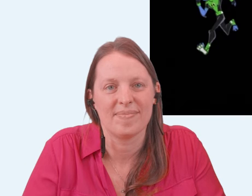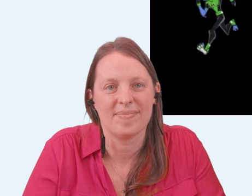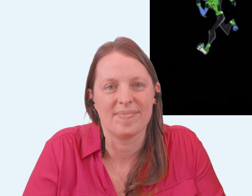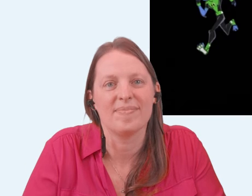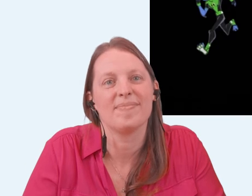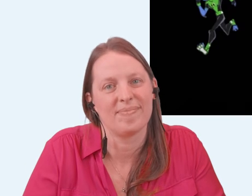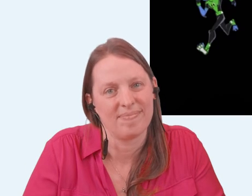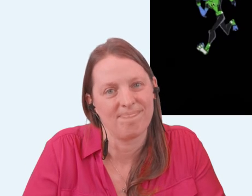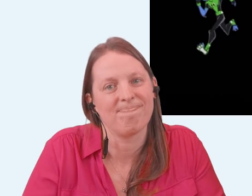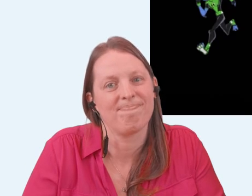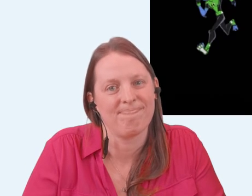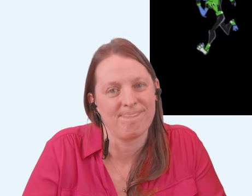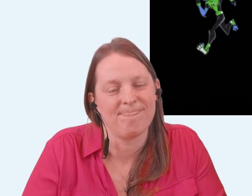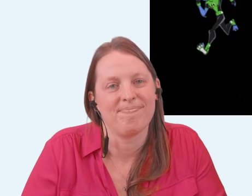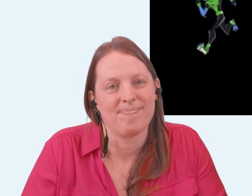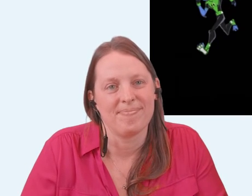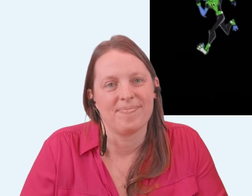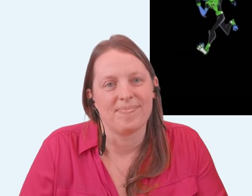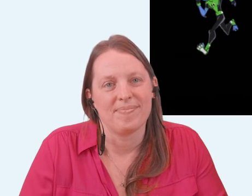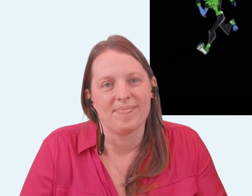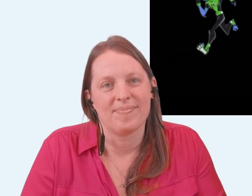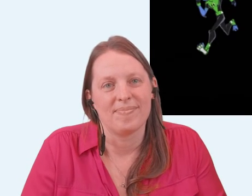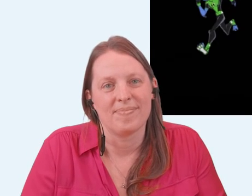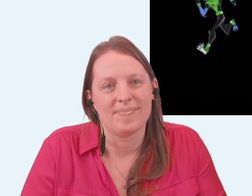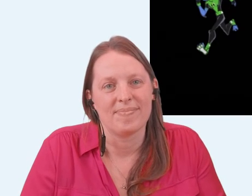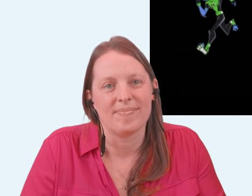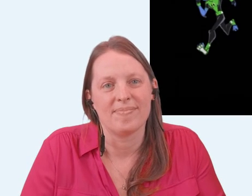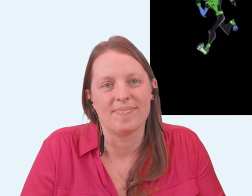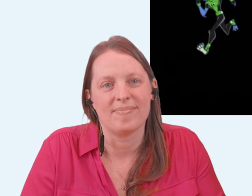Spontaneous nystagmus beating to the left. The ball test,